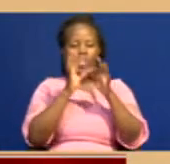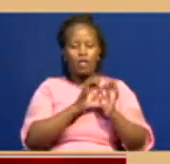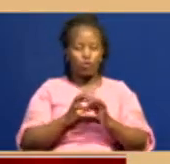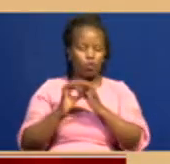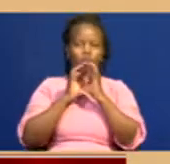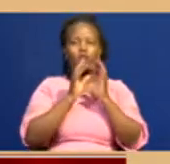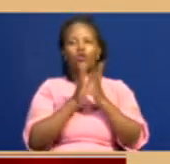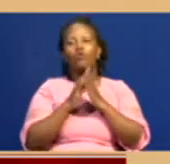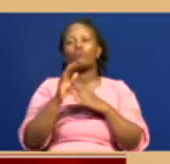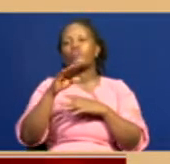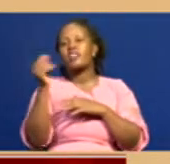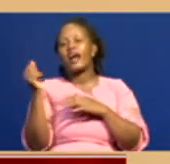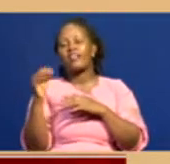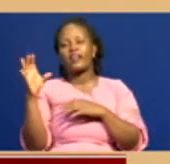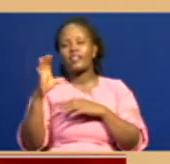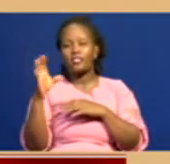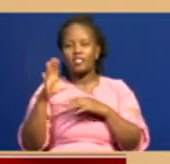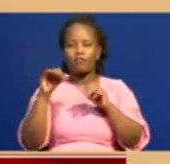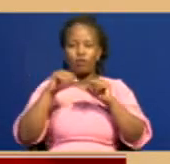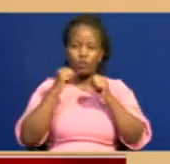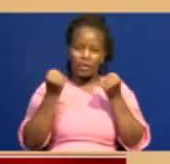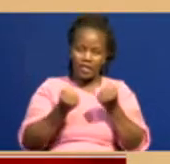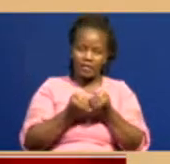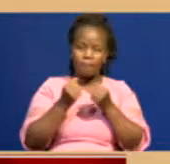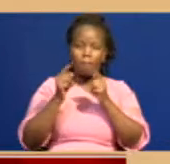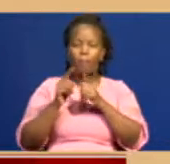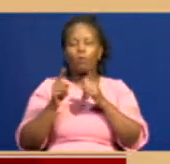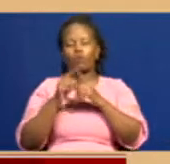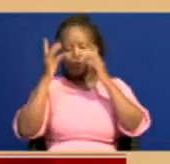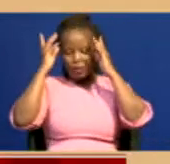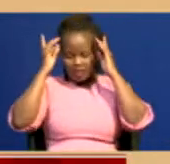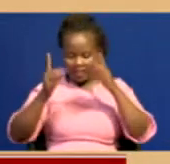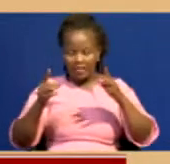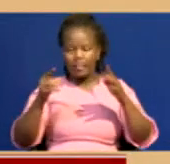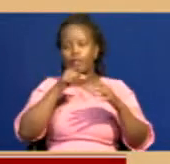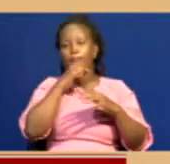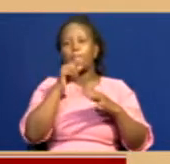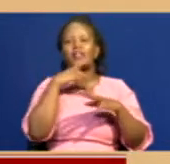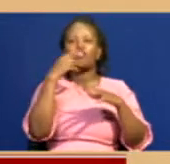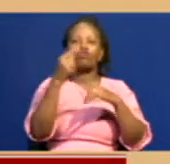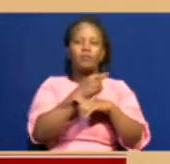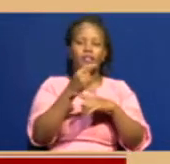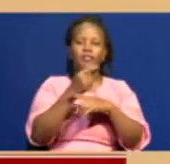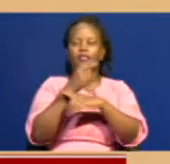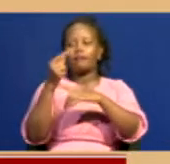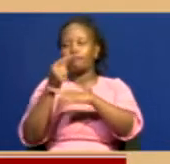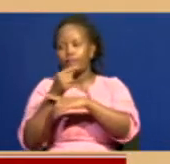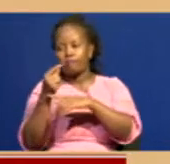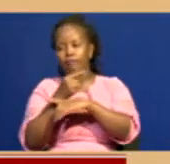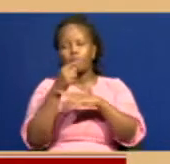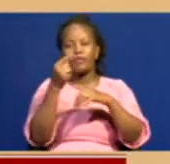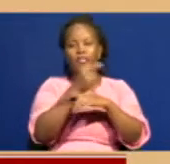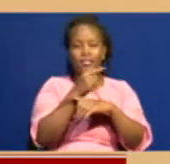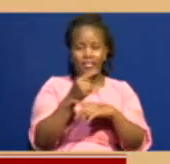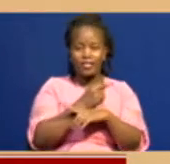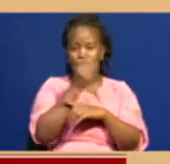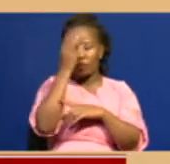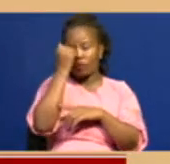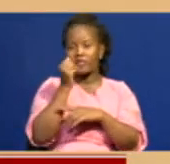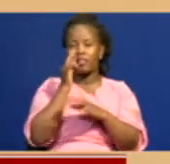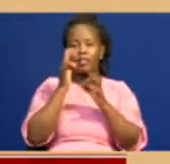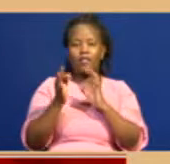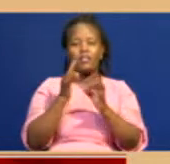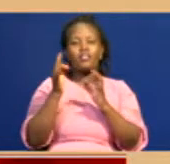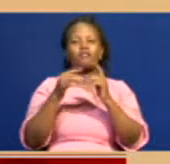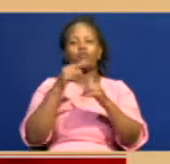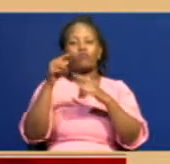We have trained men because we know that if we continue doing the same thing in terms of